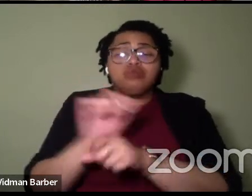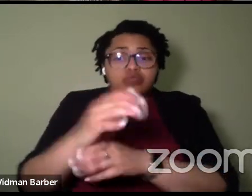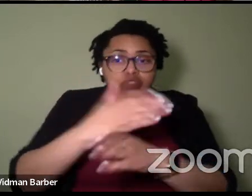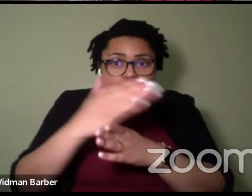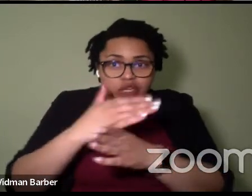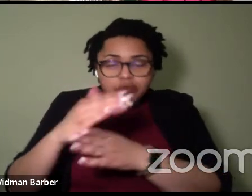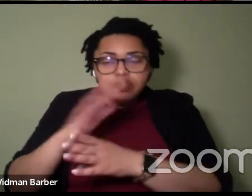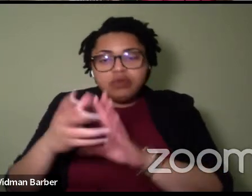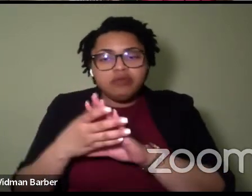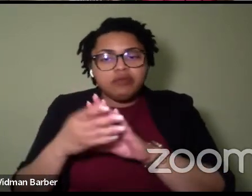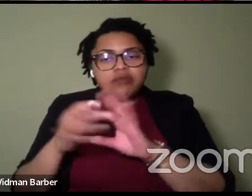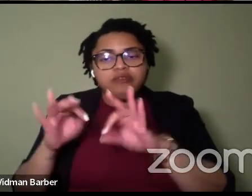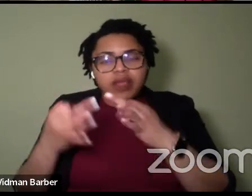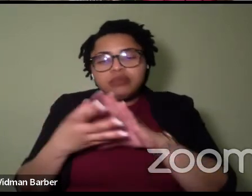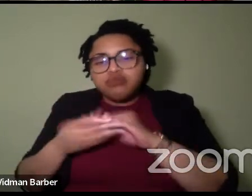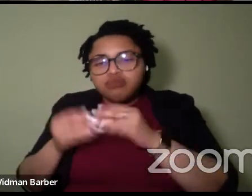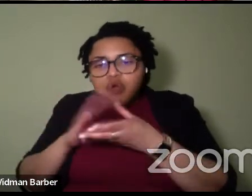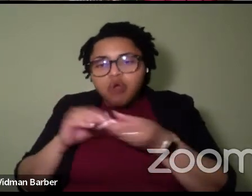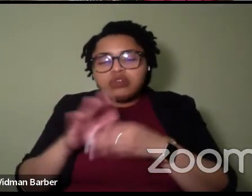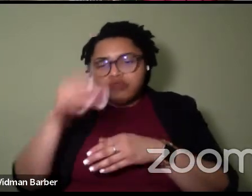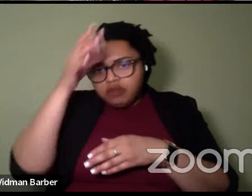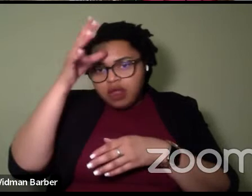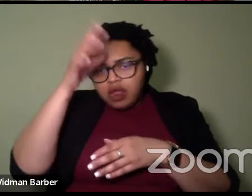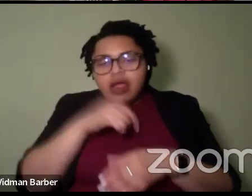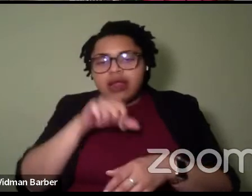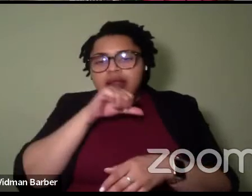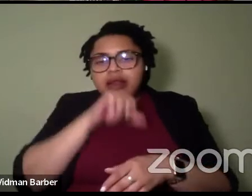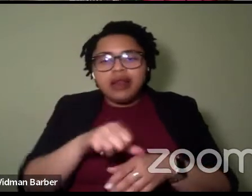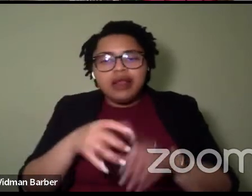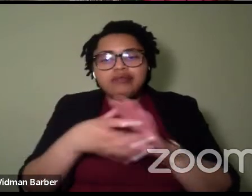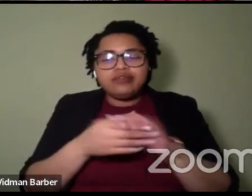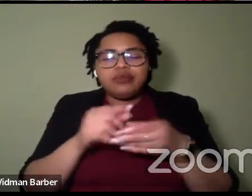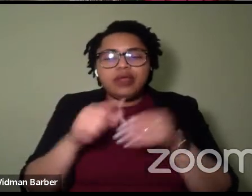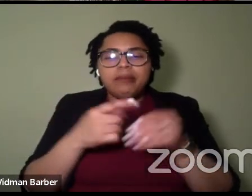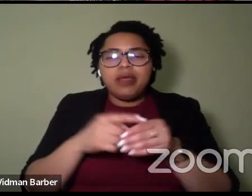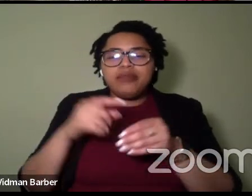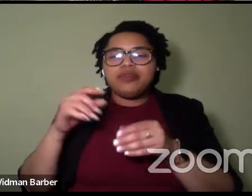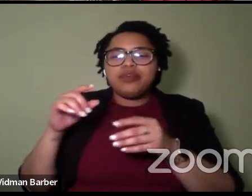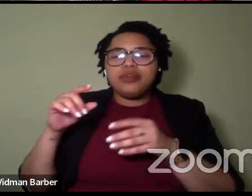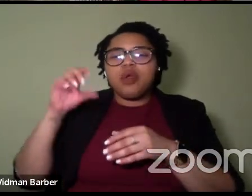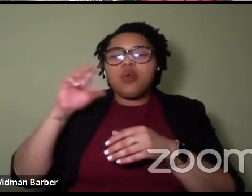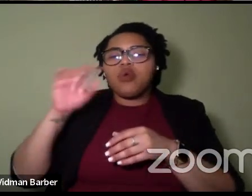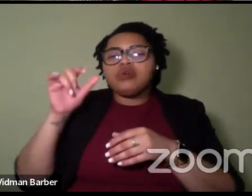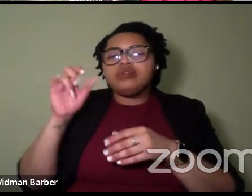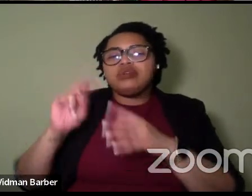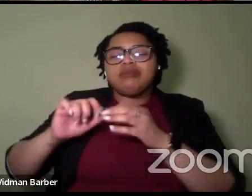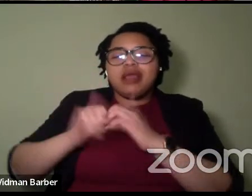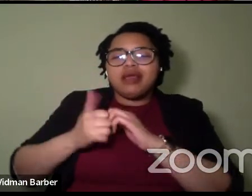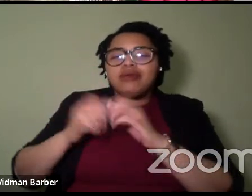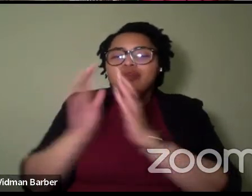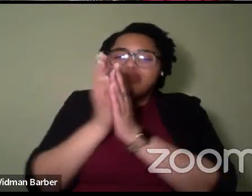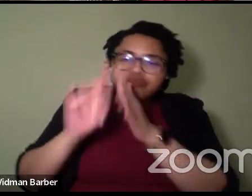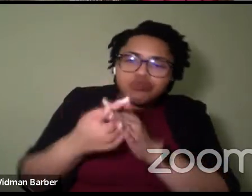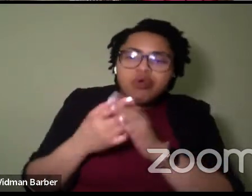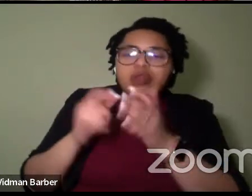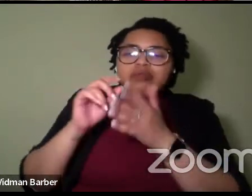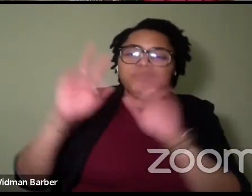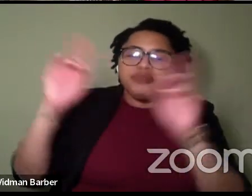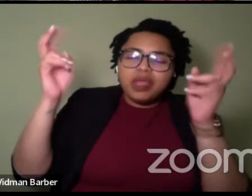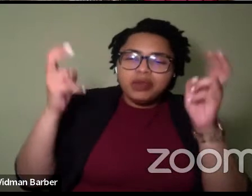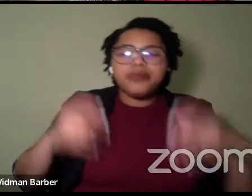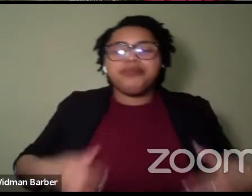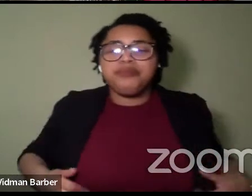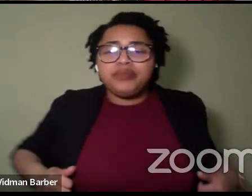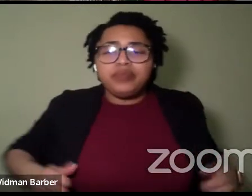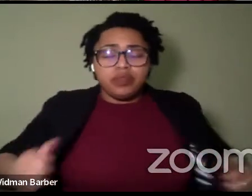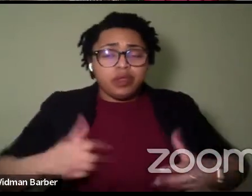of her father. And I love the story of the origin of the book's title. So I just wanted to congratulate her and also to say thank you for the invitation